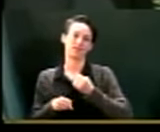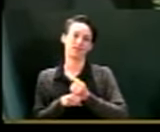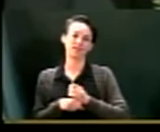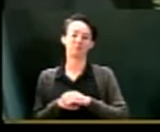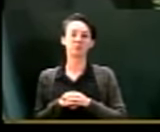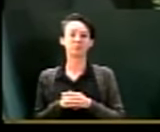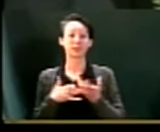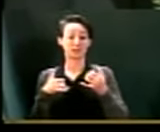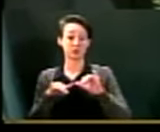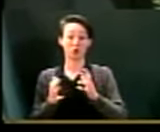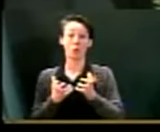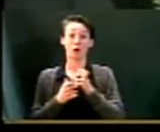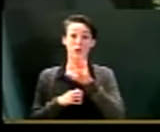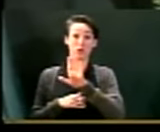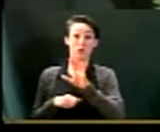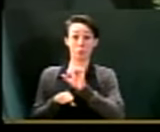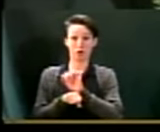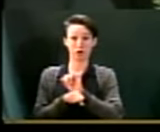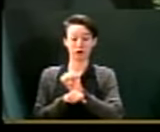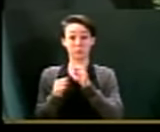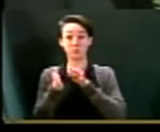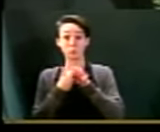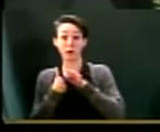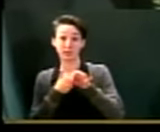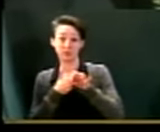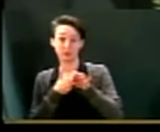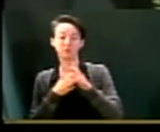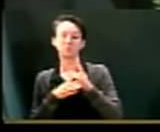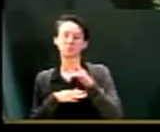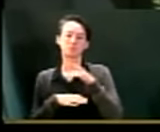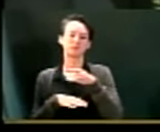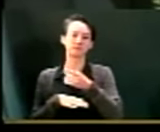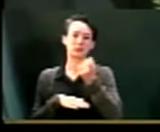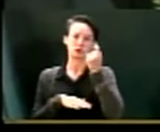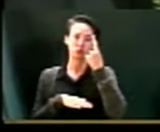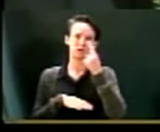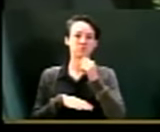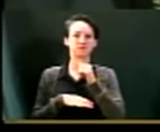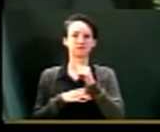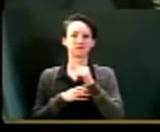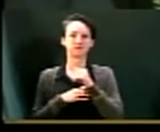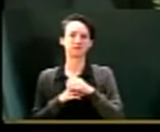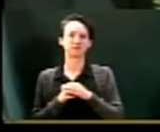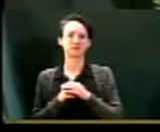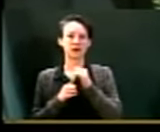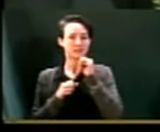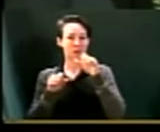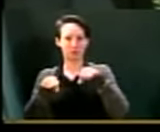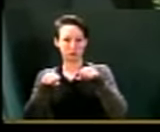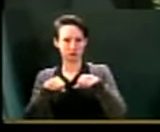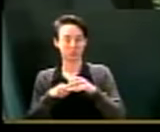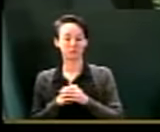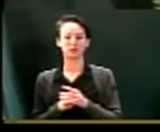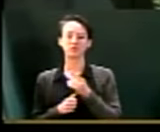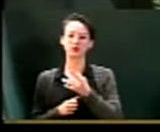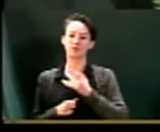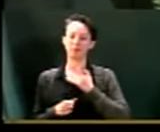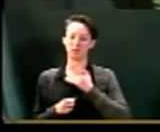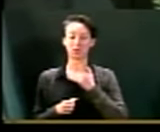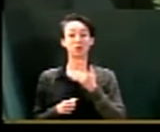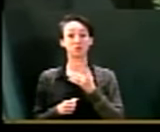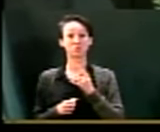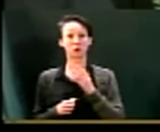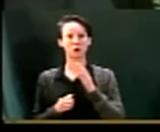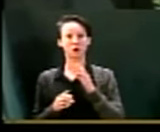They still would like their work to be graded, but they understand it's unreasonable. They feel that it would be completely